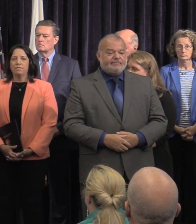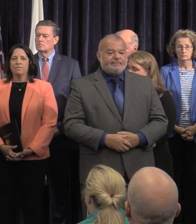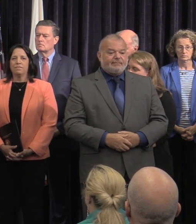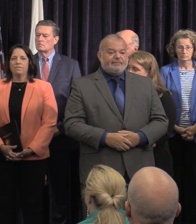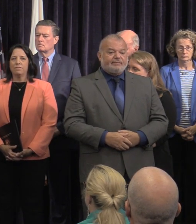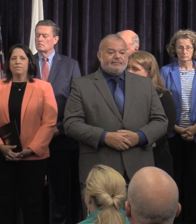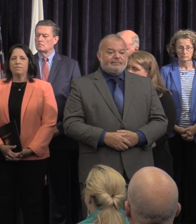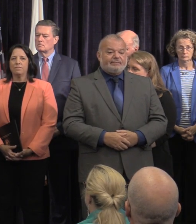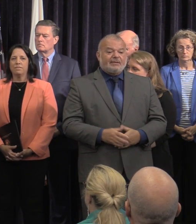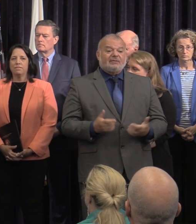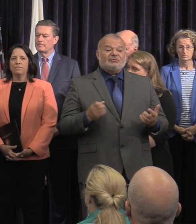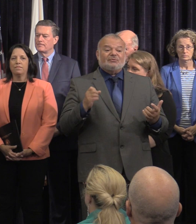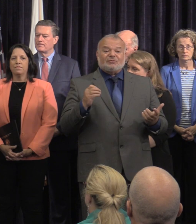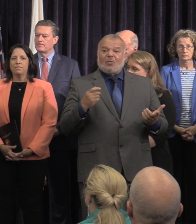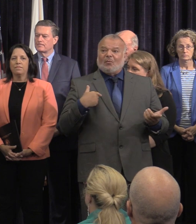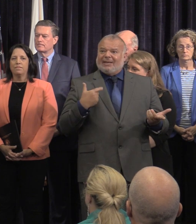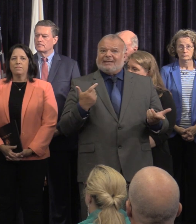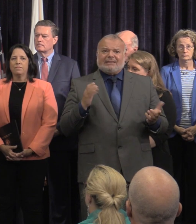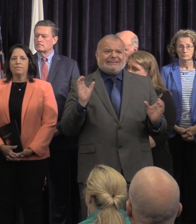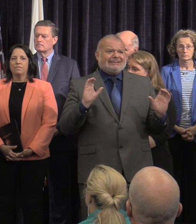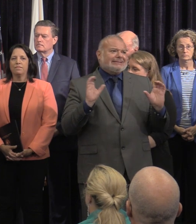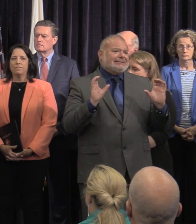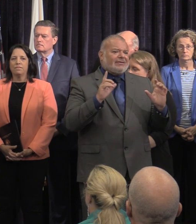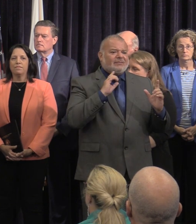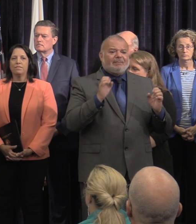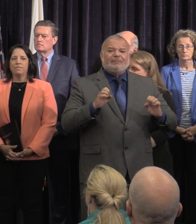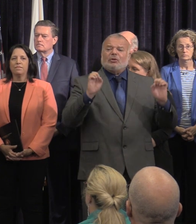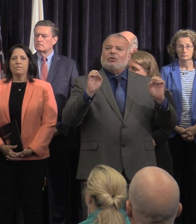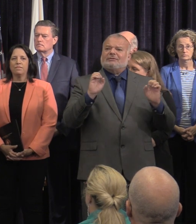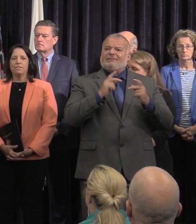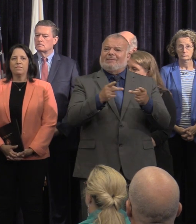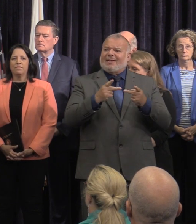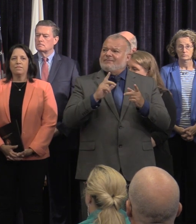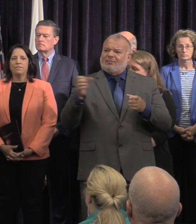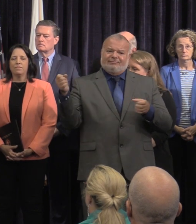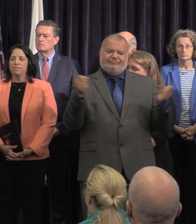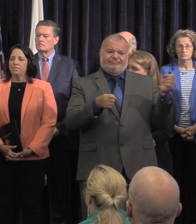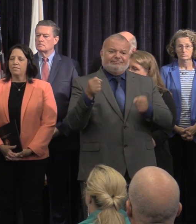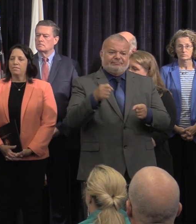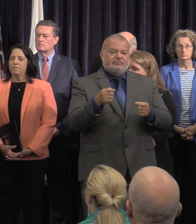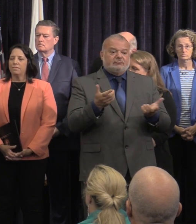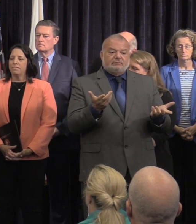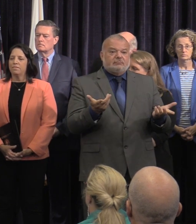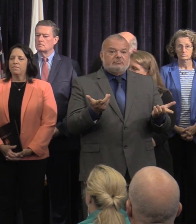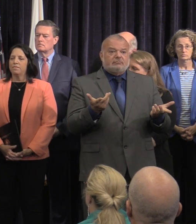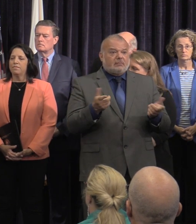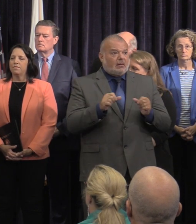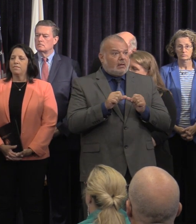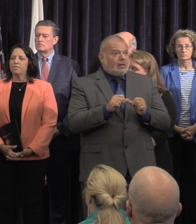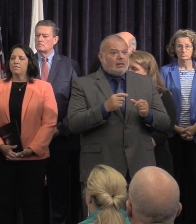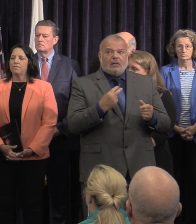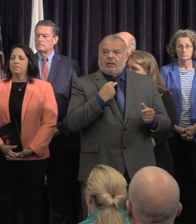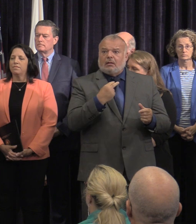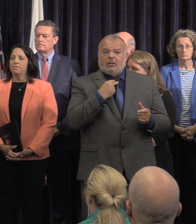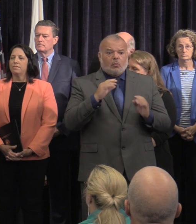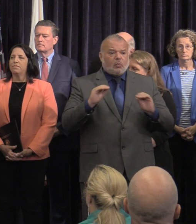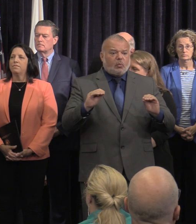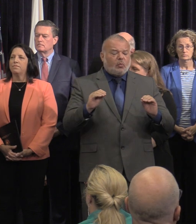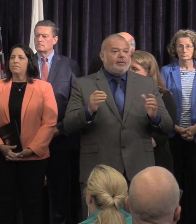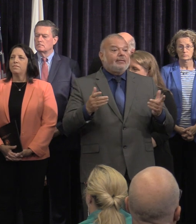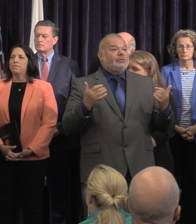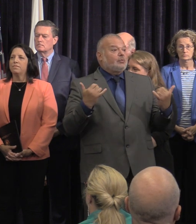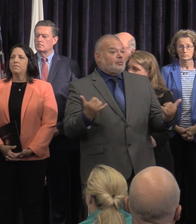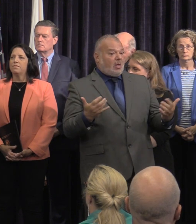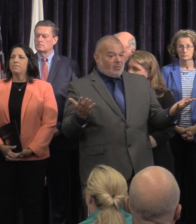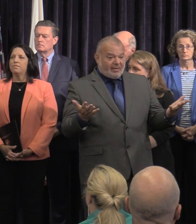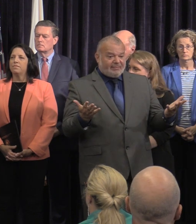expanding shelter at a rapid pace, and it's unsustainable. For this reason, today I am declaring a